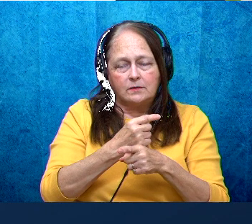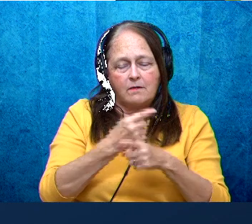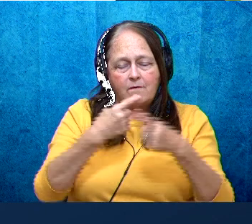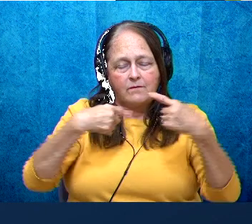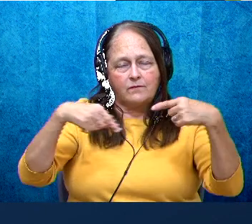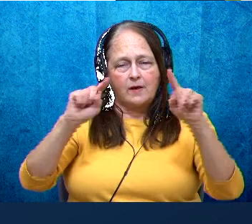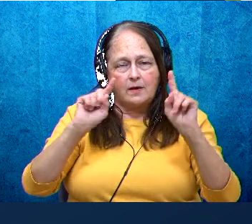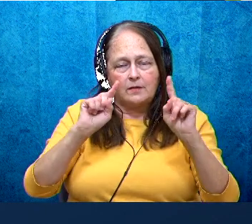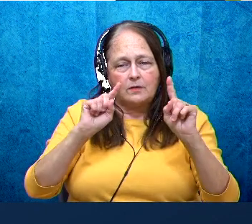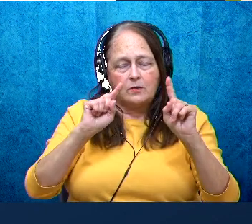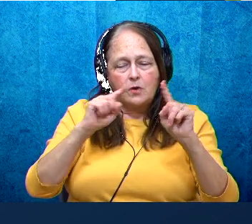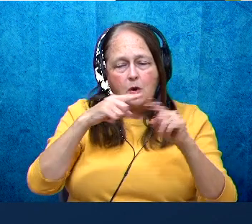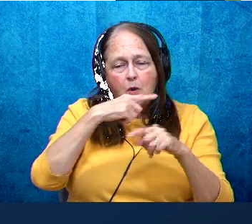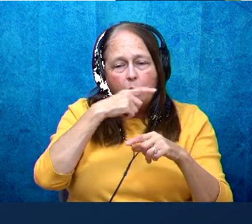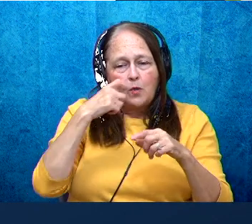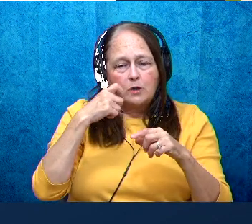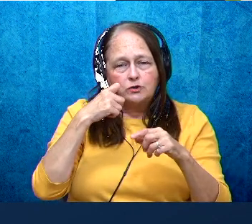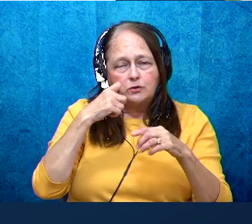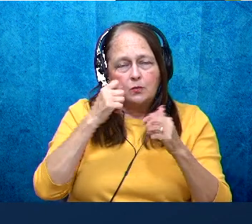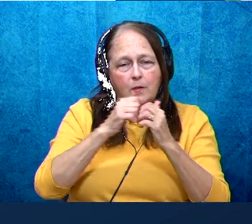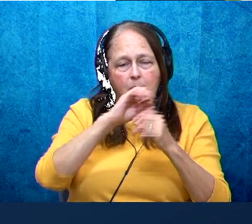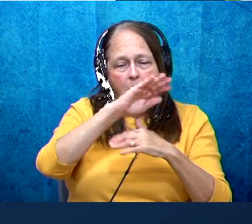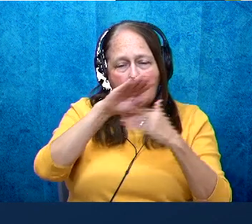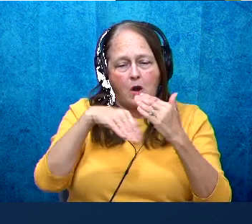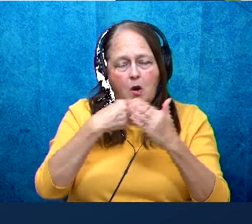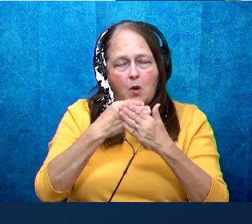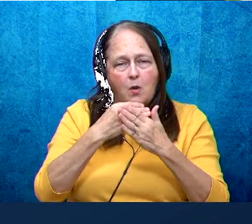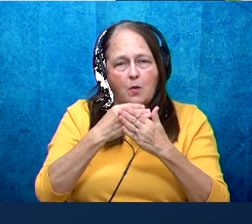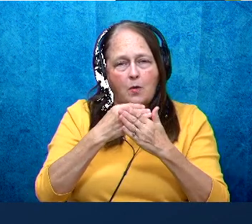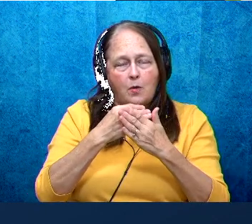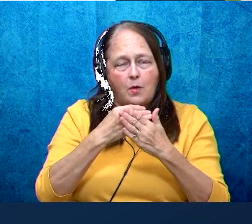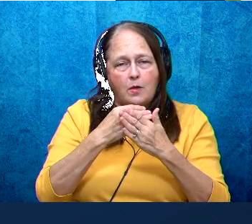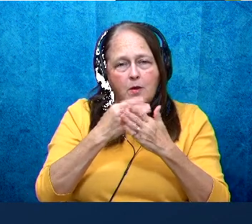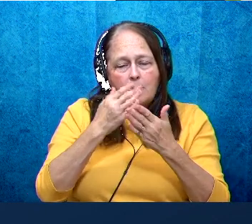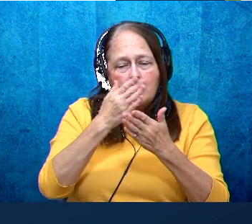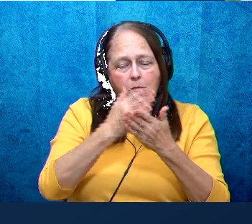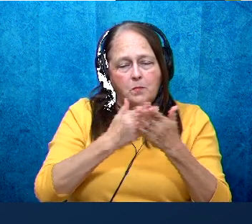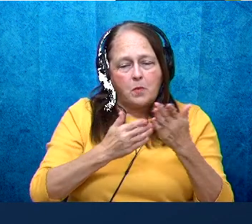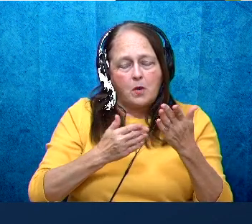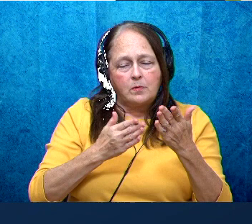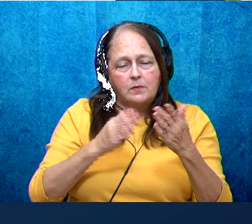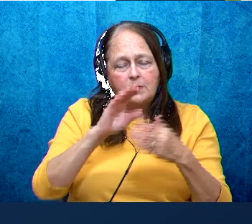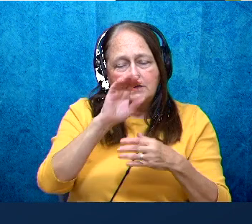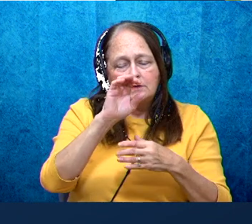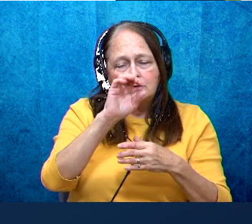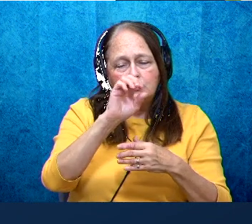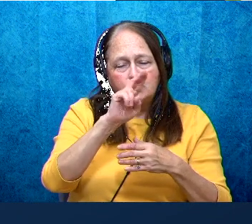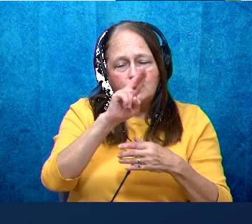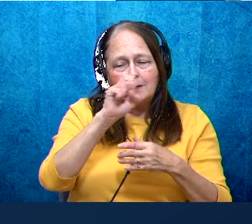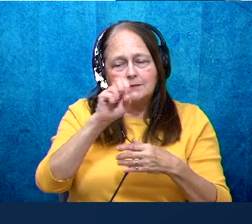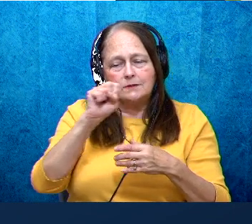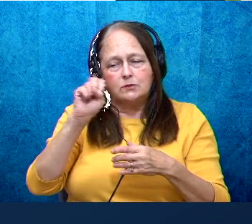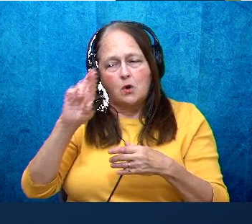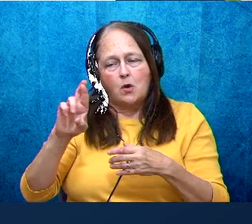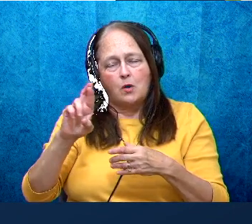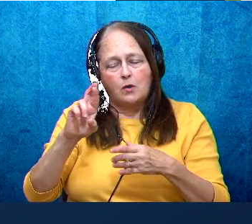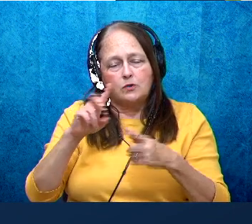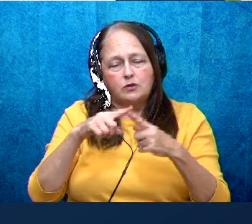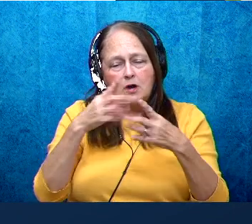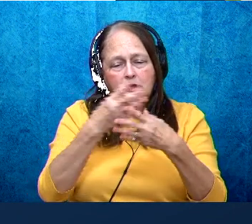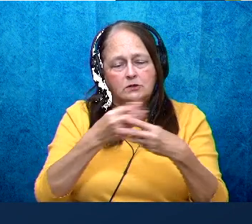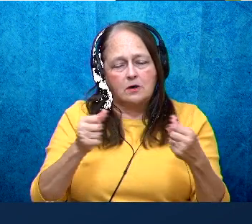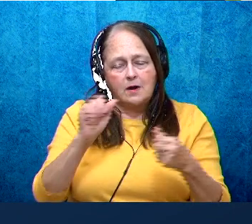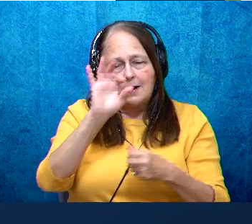Finally, Russia, along with all of the countries in this region, were part of the Soviet Union, or USSR, until it dissolved